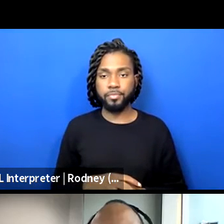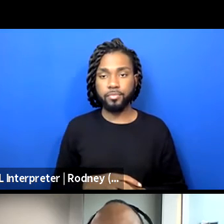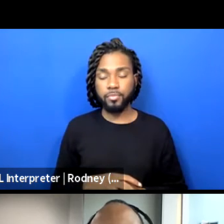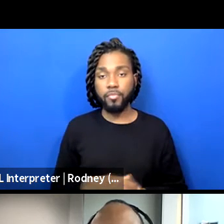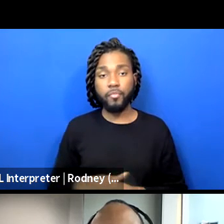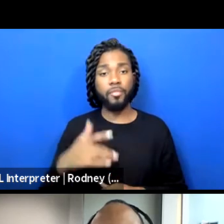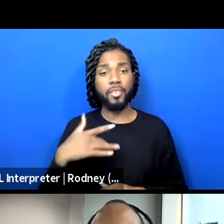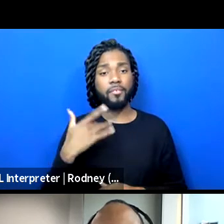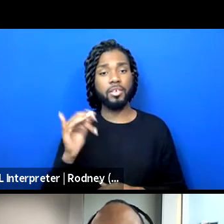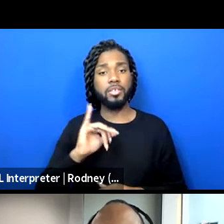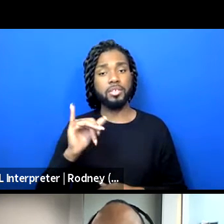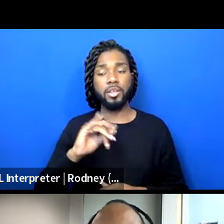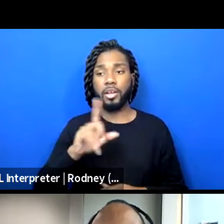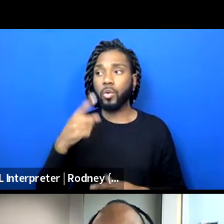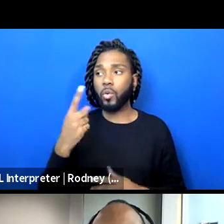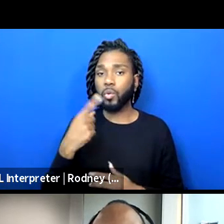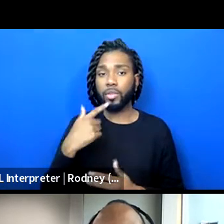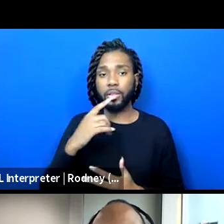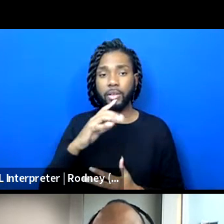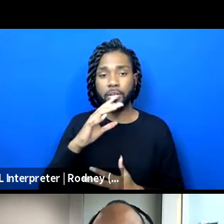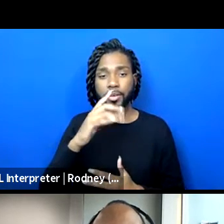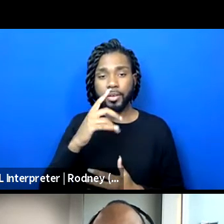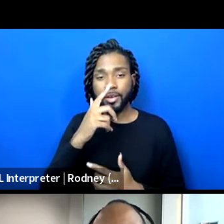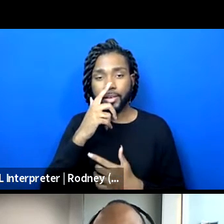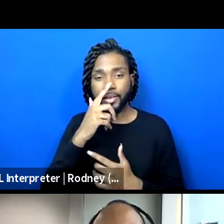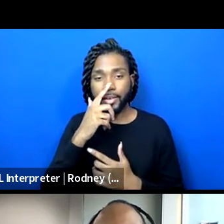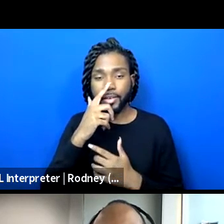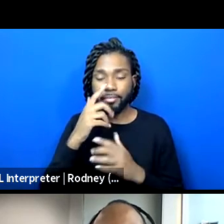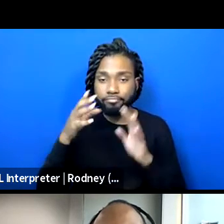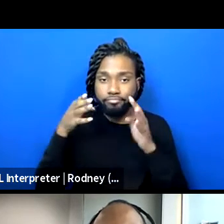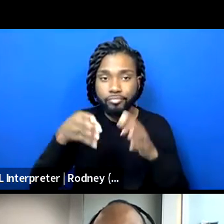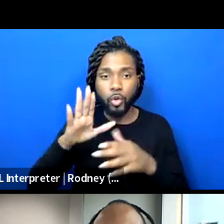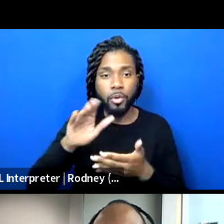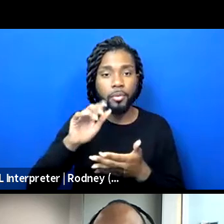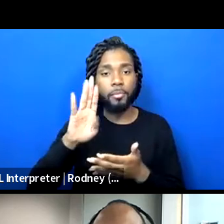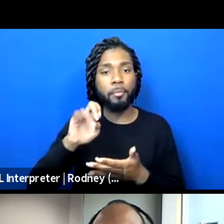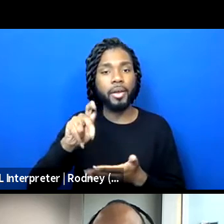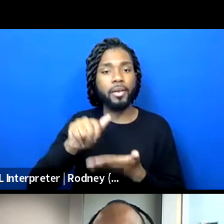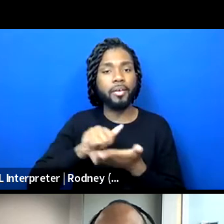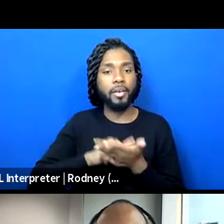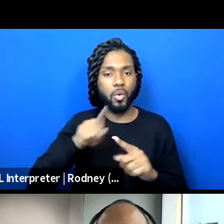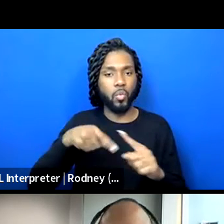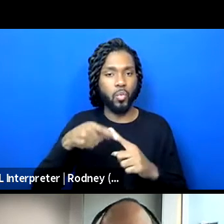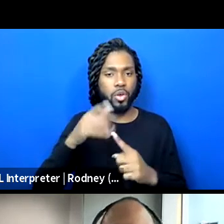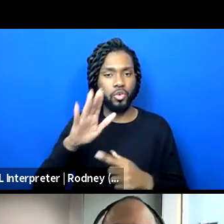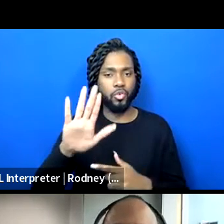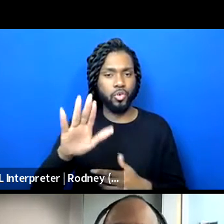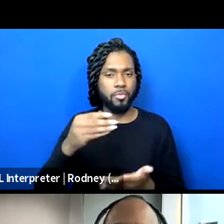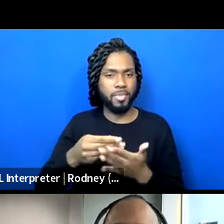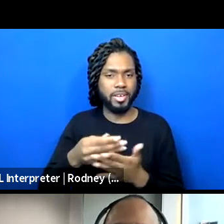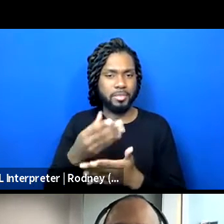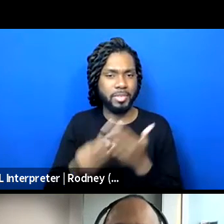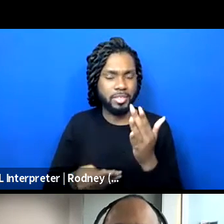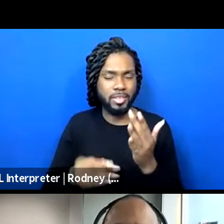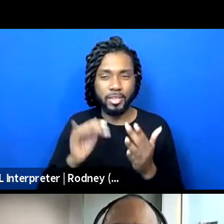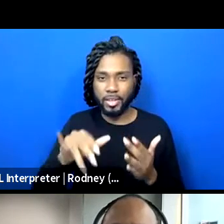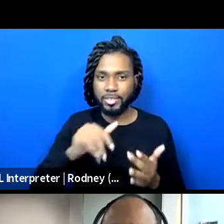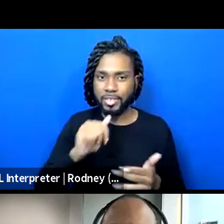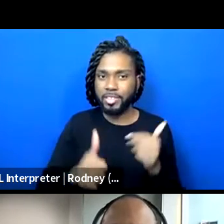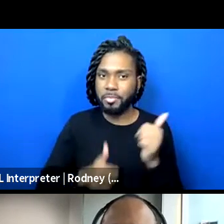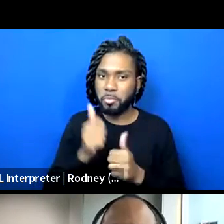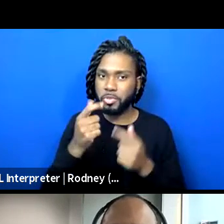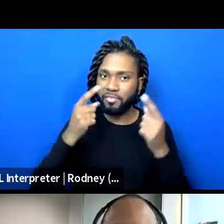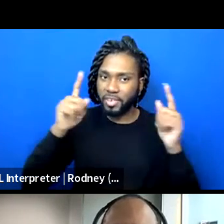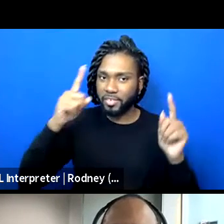It's like only being interested in your bank account when your money's missing, right? That's not the most effective or efficient way to manage